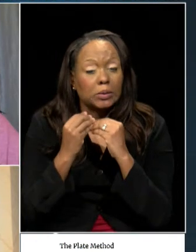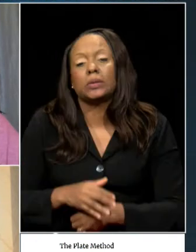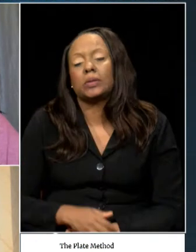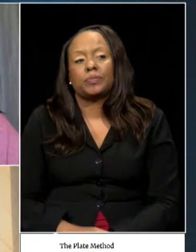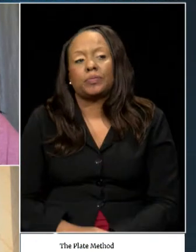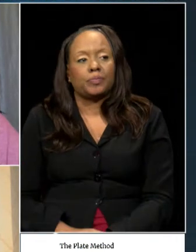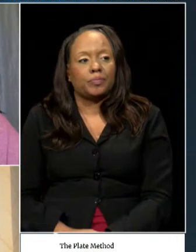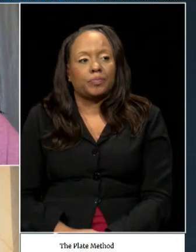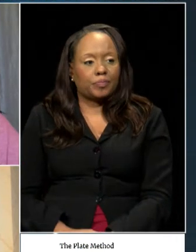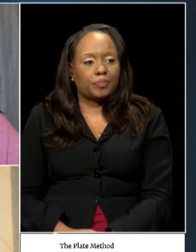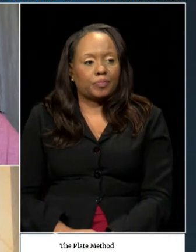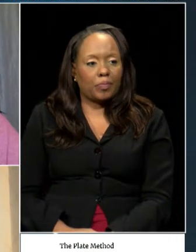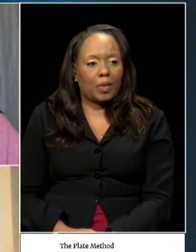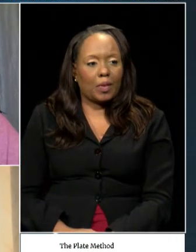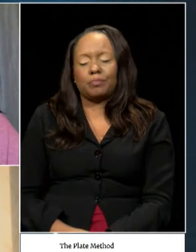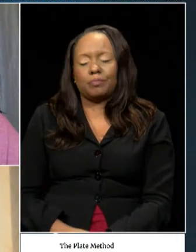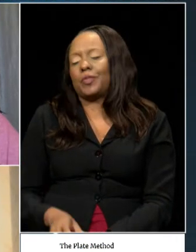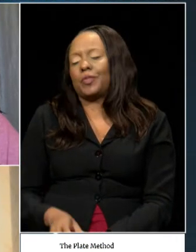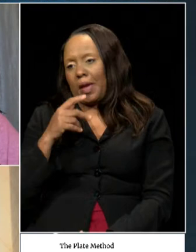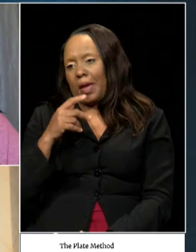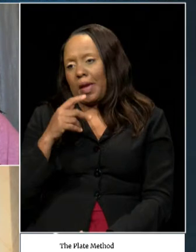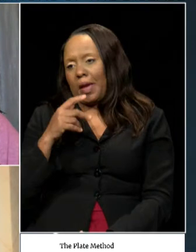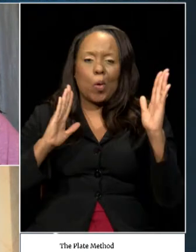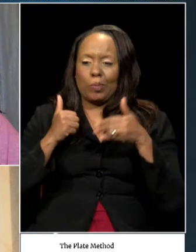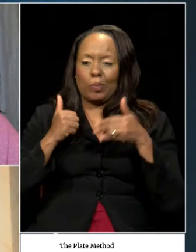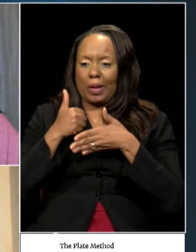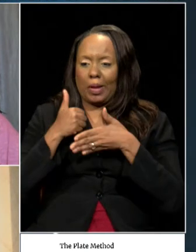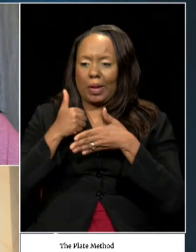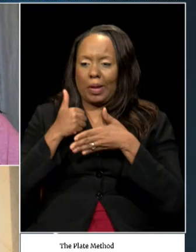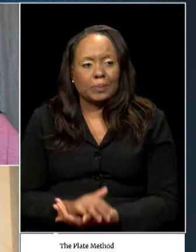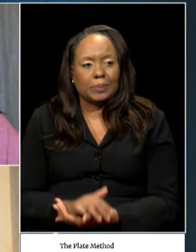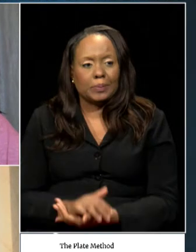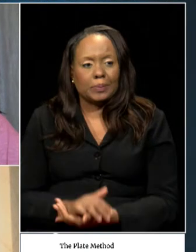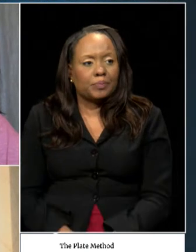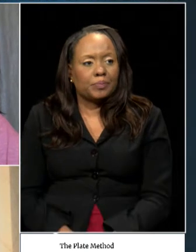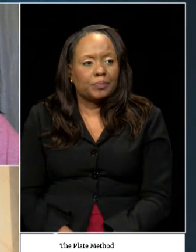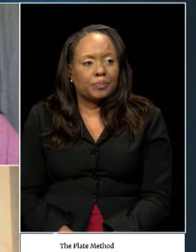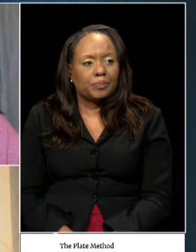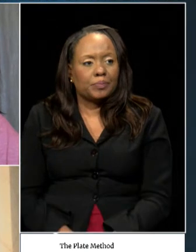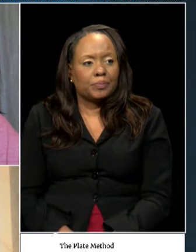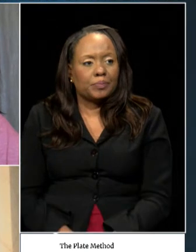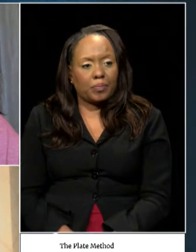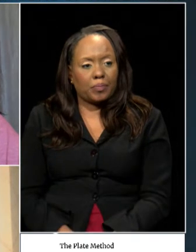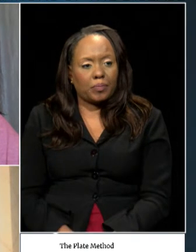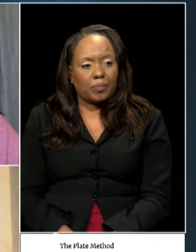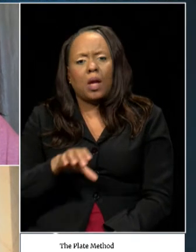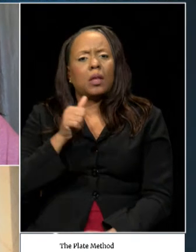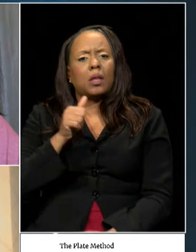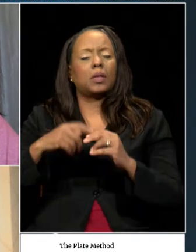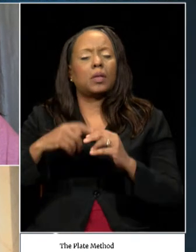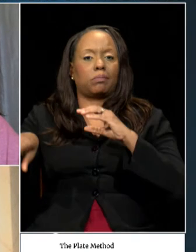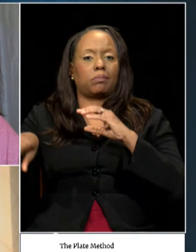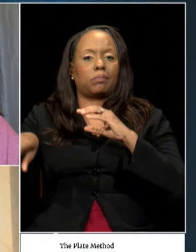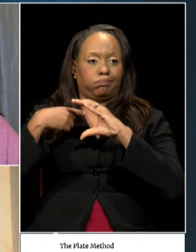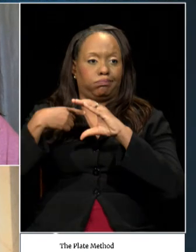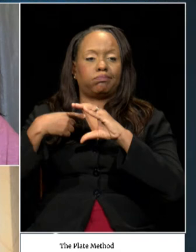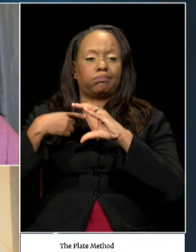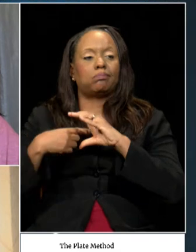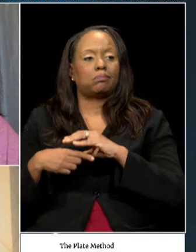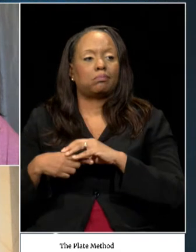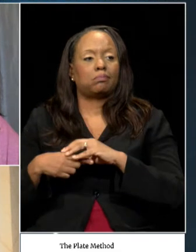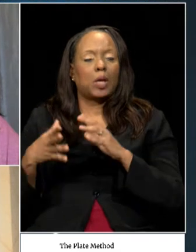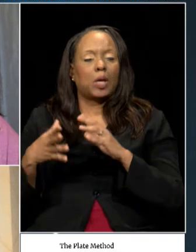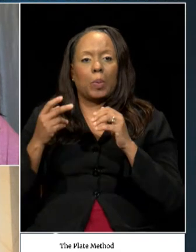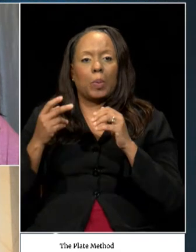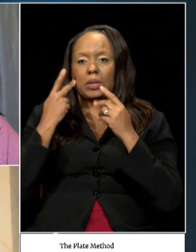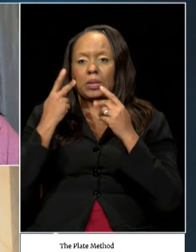So I hope that helps your query, caller. We had another question submitted, so let's take a look at